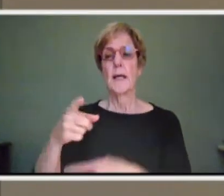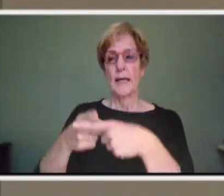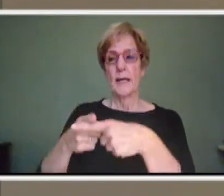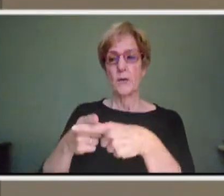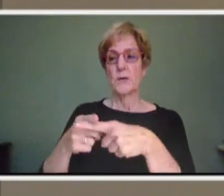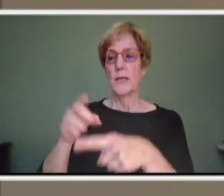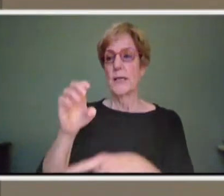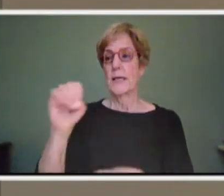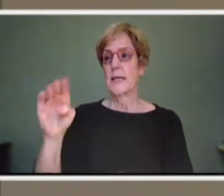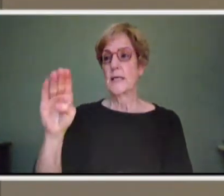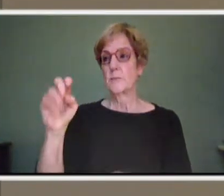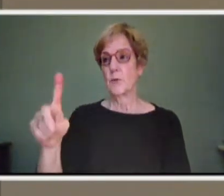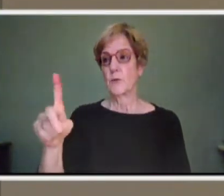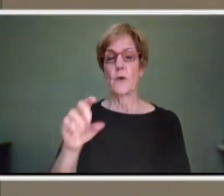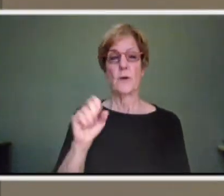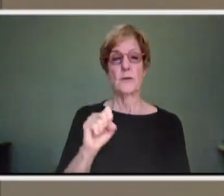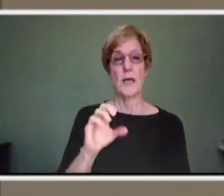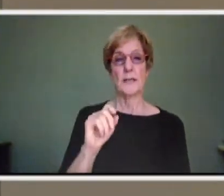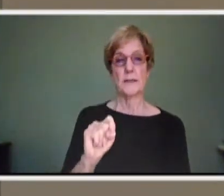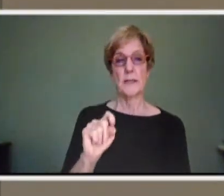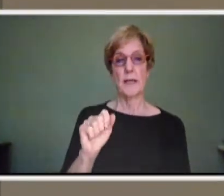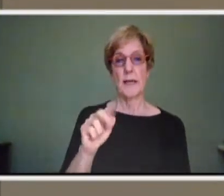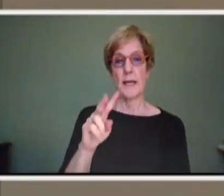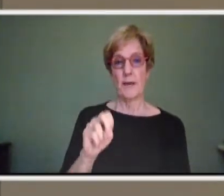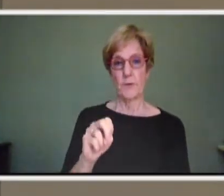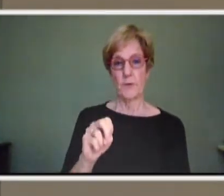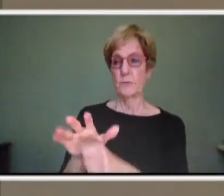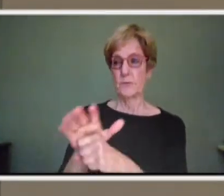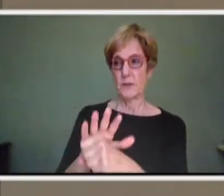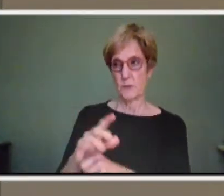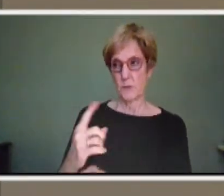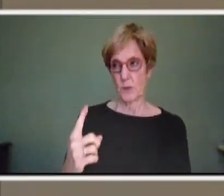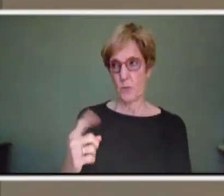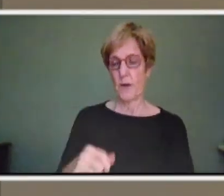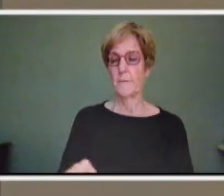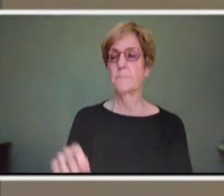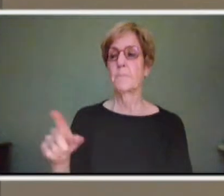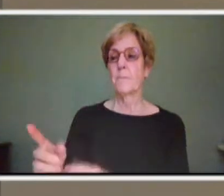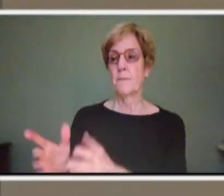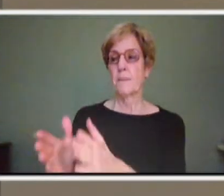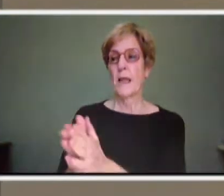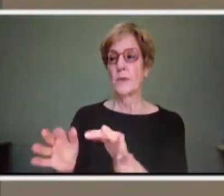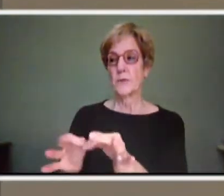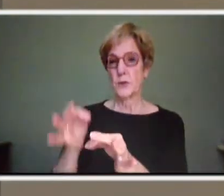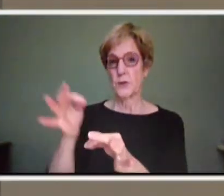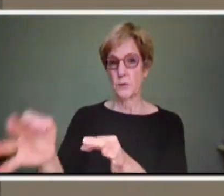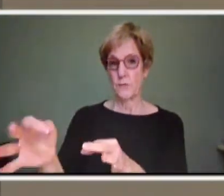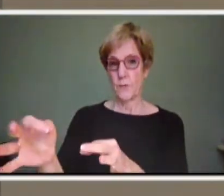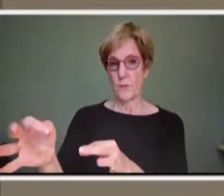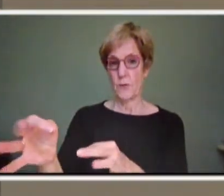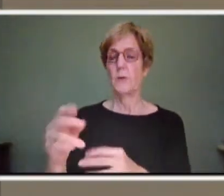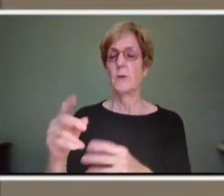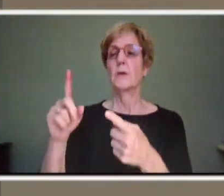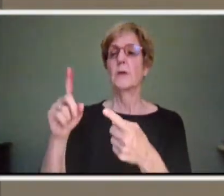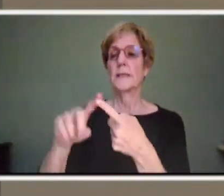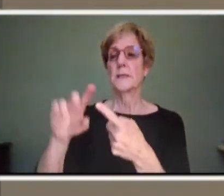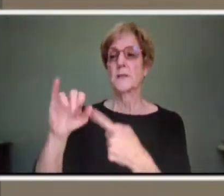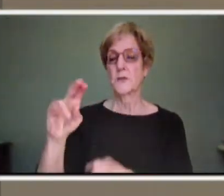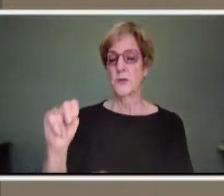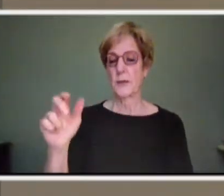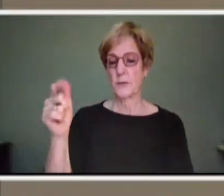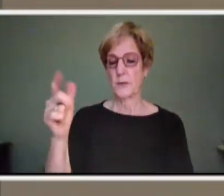Boulevard and Scott Avenue in Council District 1, Ms. Anderson's district. They are requesting a deferral of their hearing until January